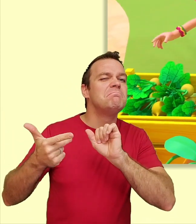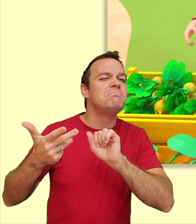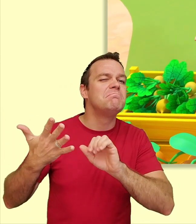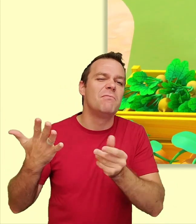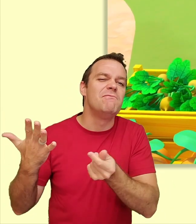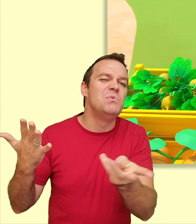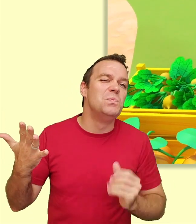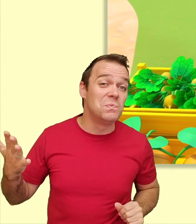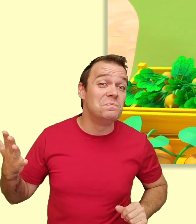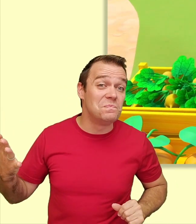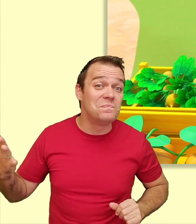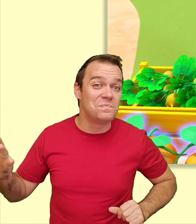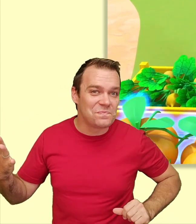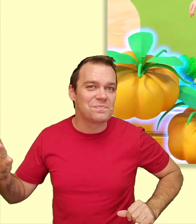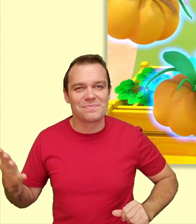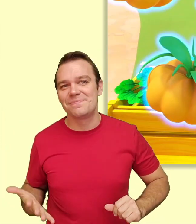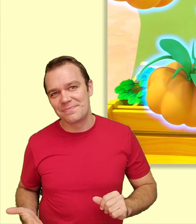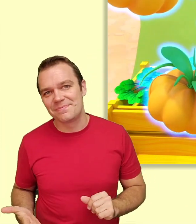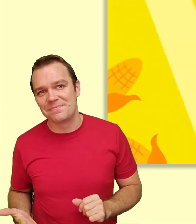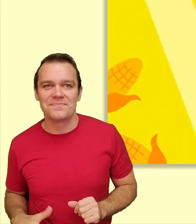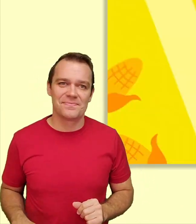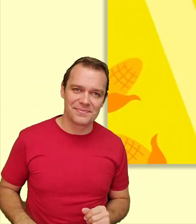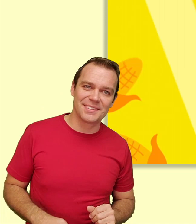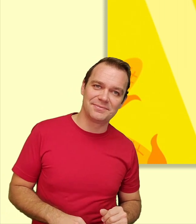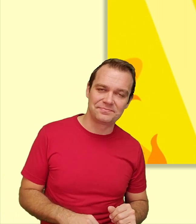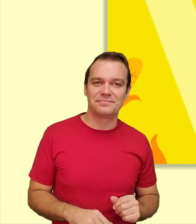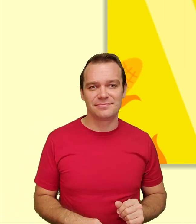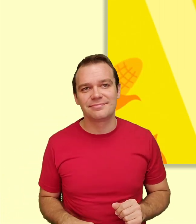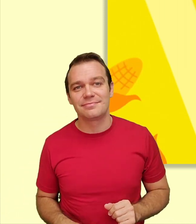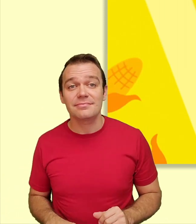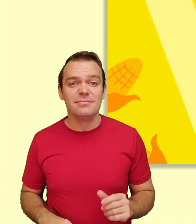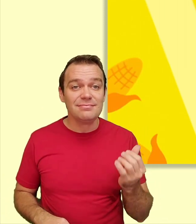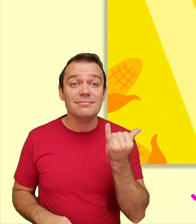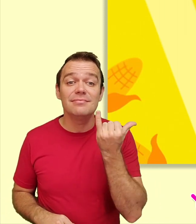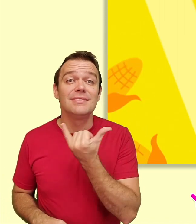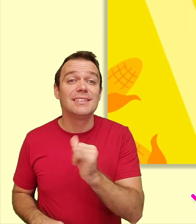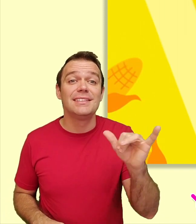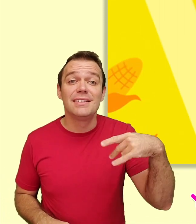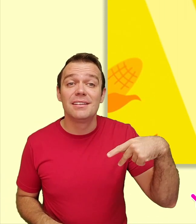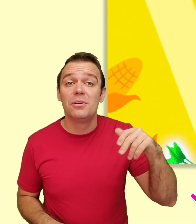just a few.